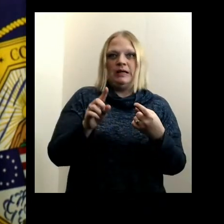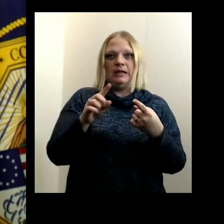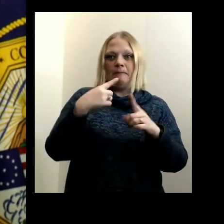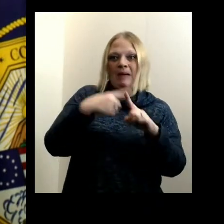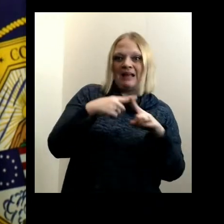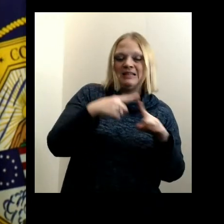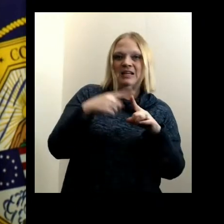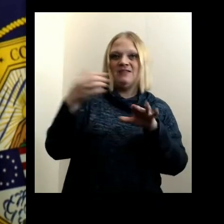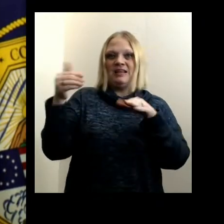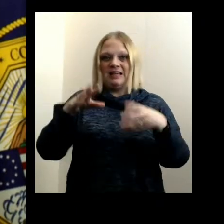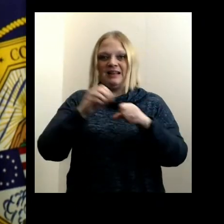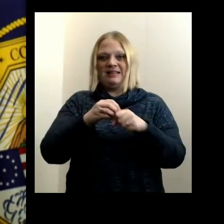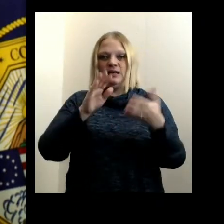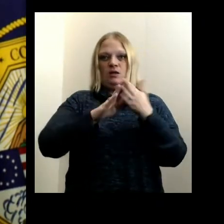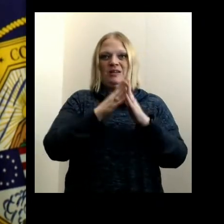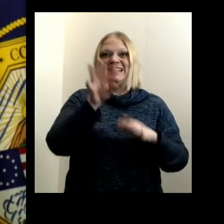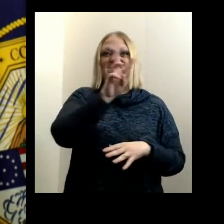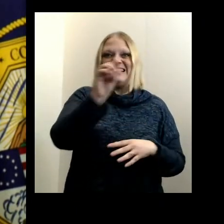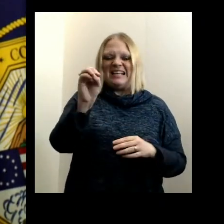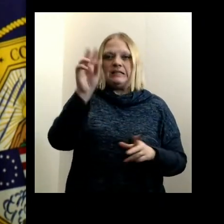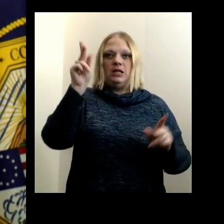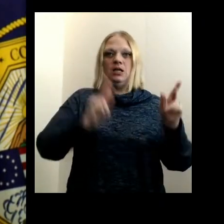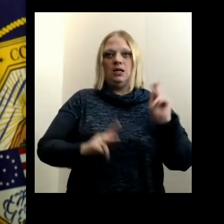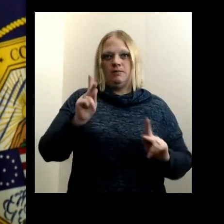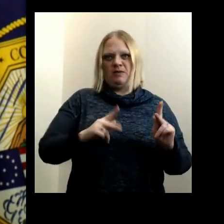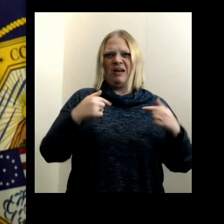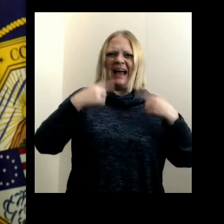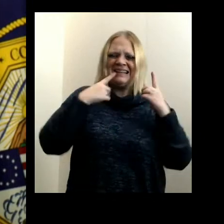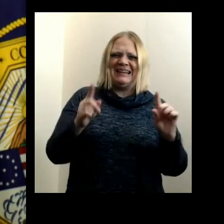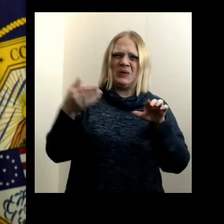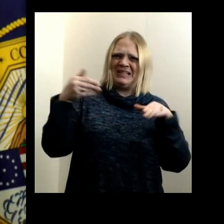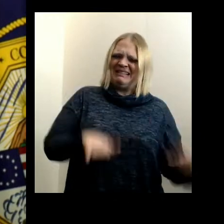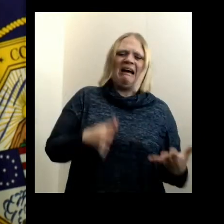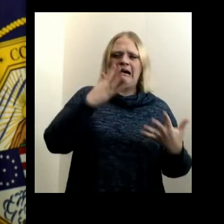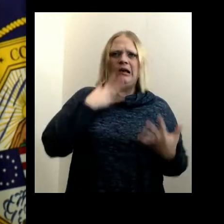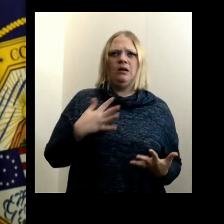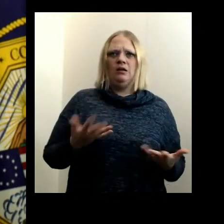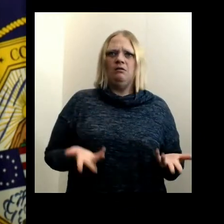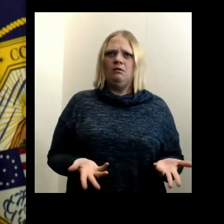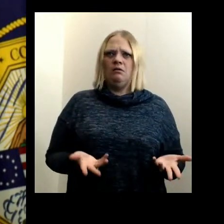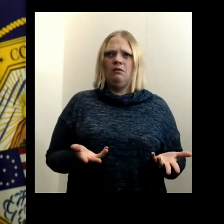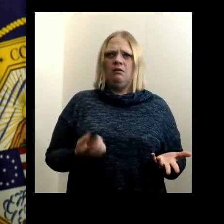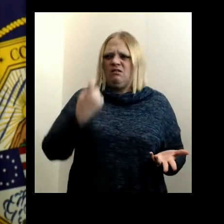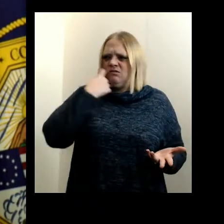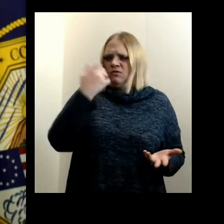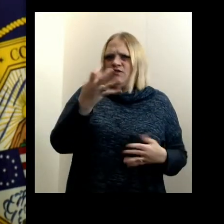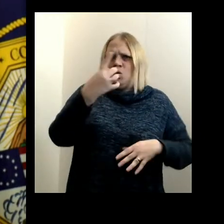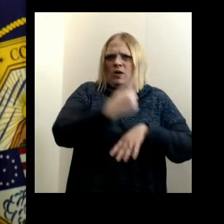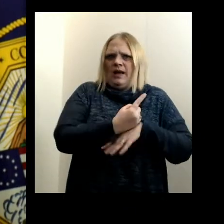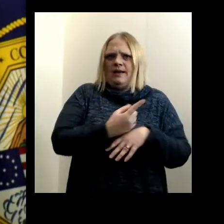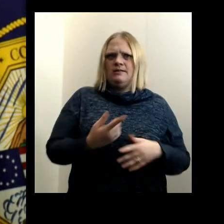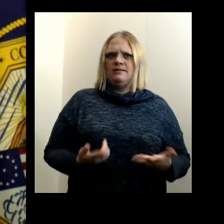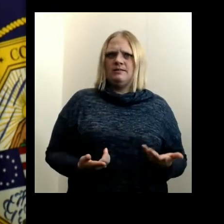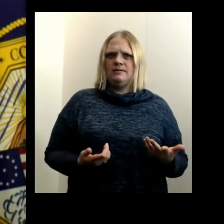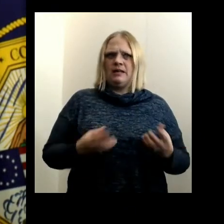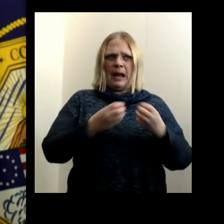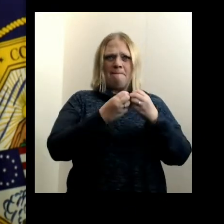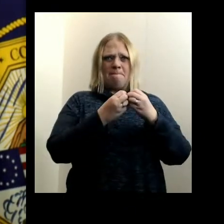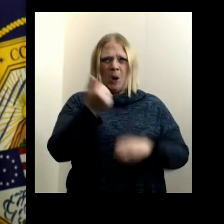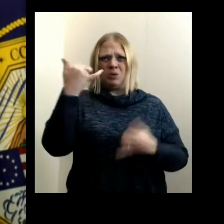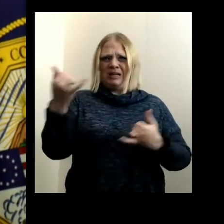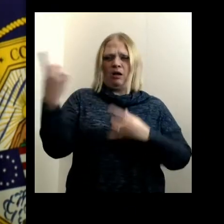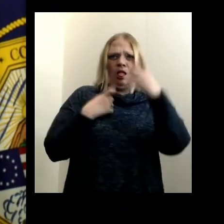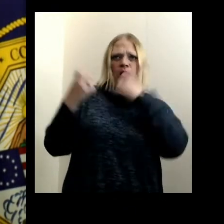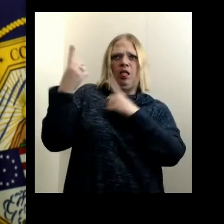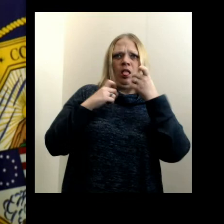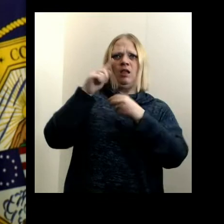communities. 60 people, I announced, died, unfortunately, in the last few days. And most of the questions have been